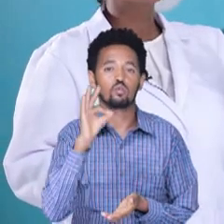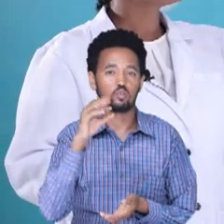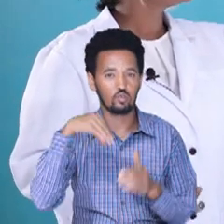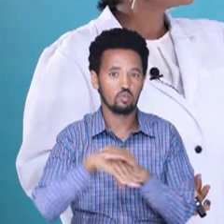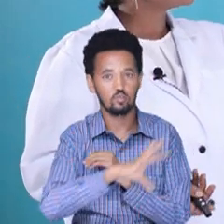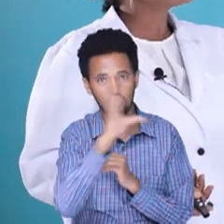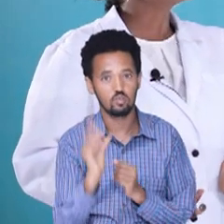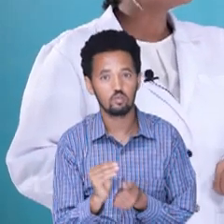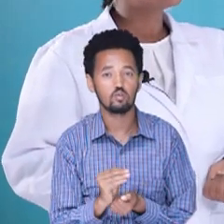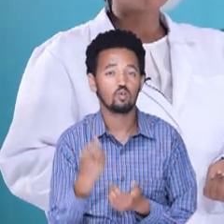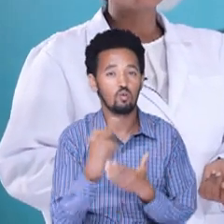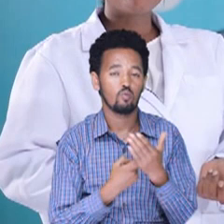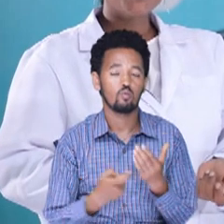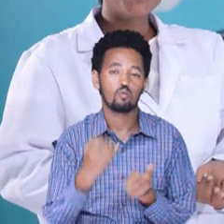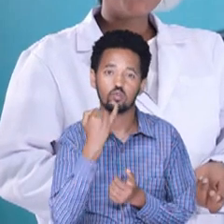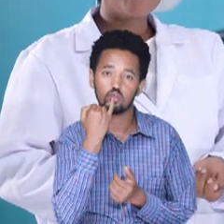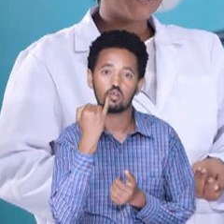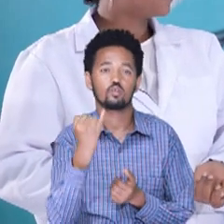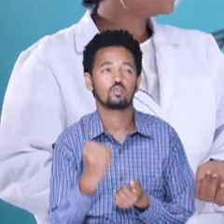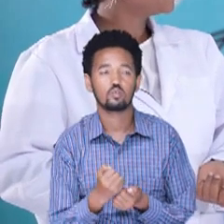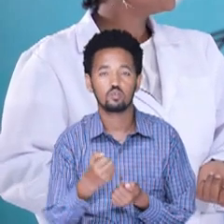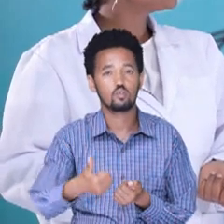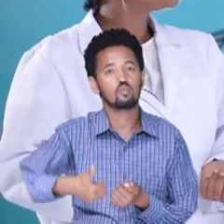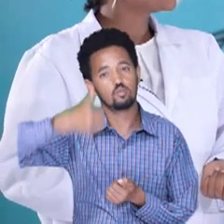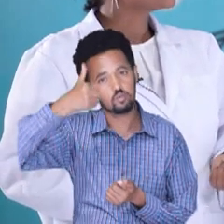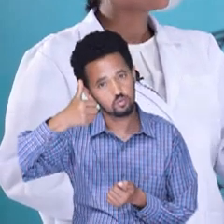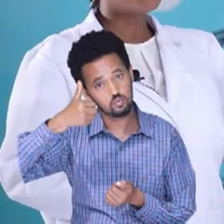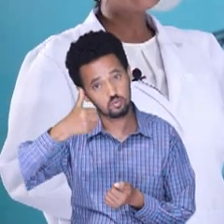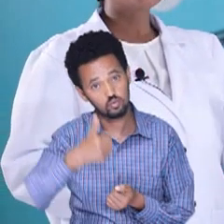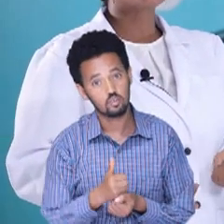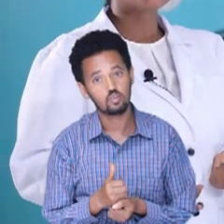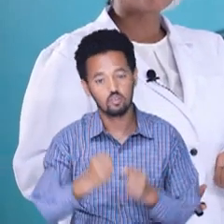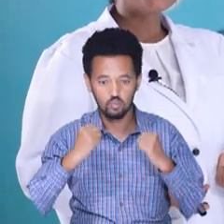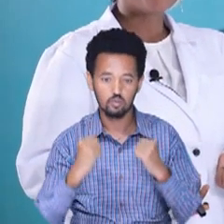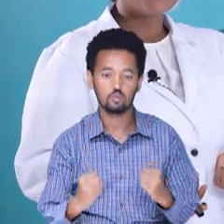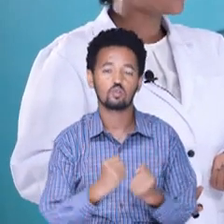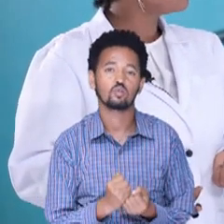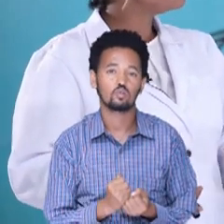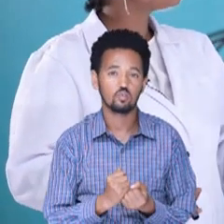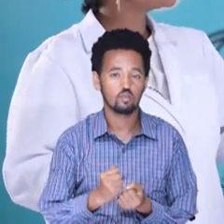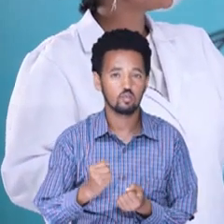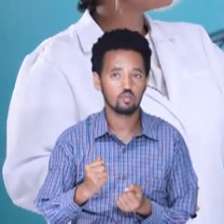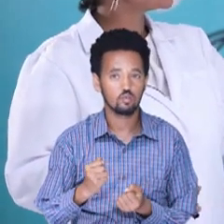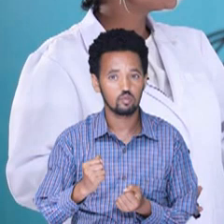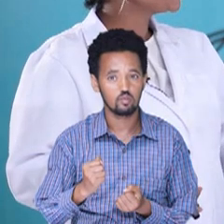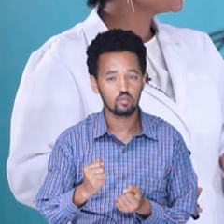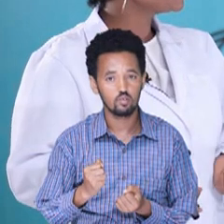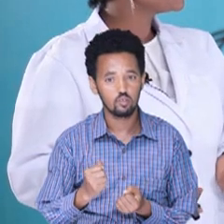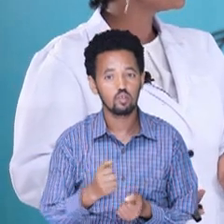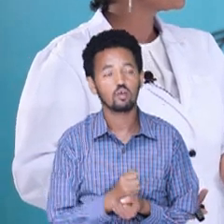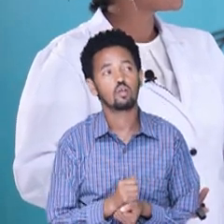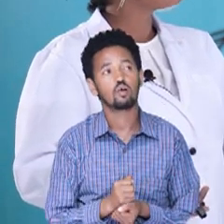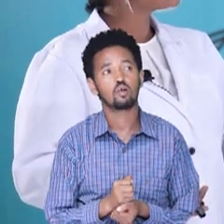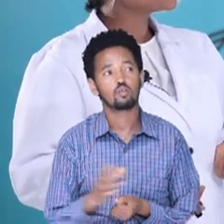What are the possible conservation measures? The possible conservation measures are